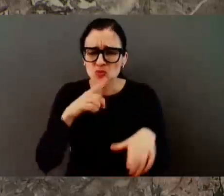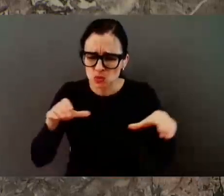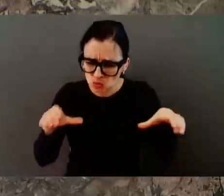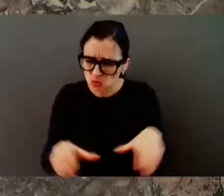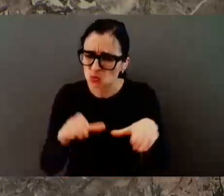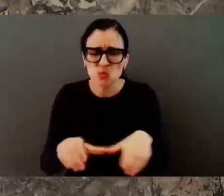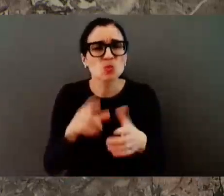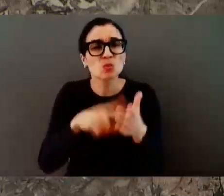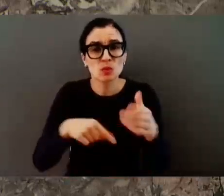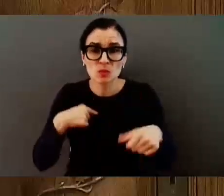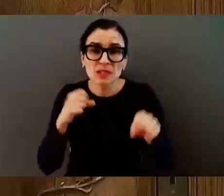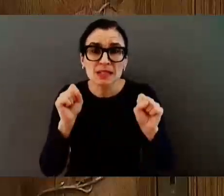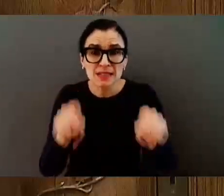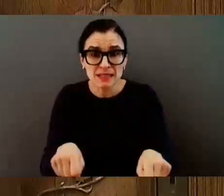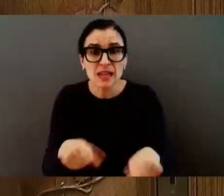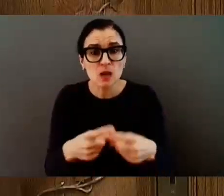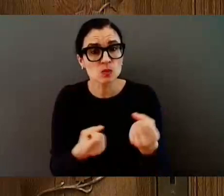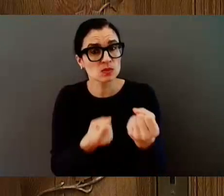member. Thank you.